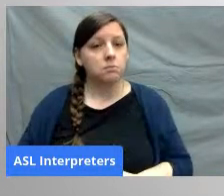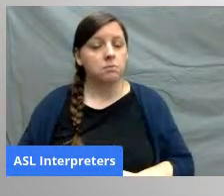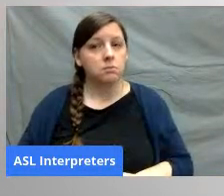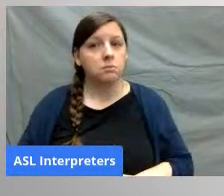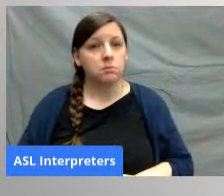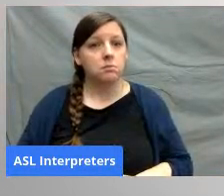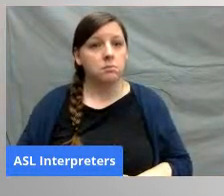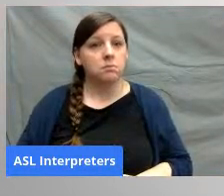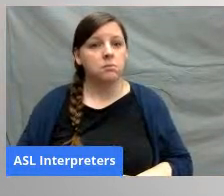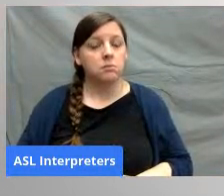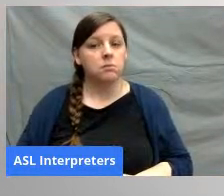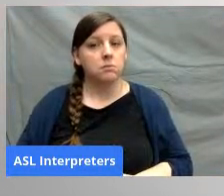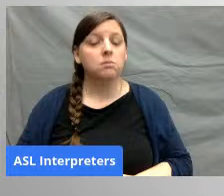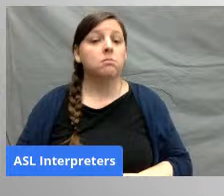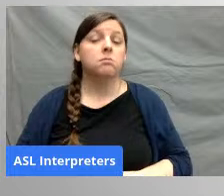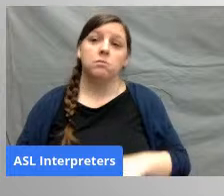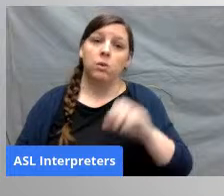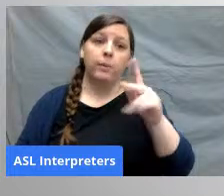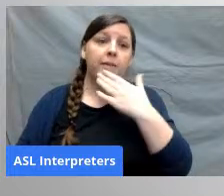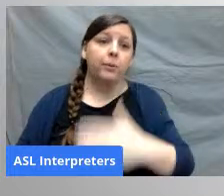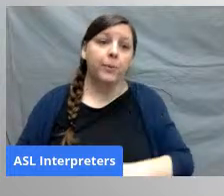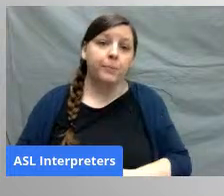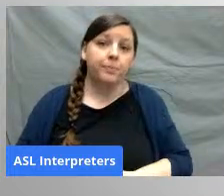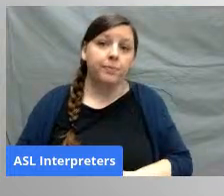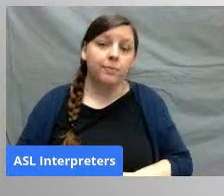Okay, thank you.